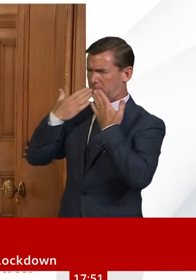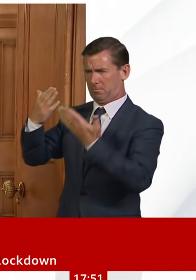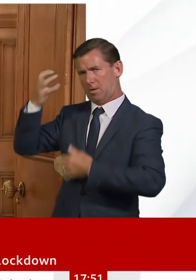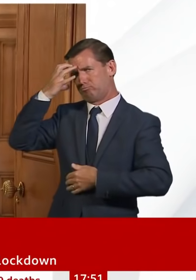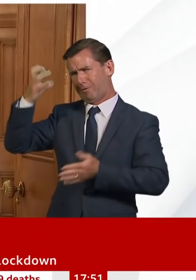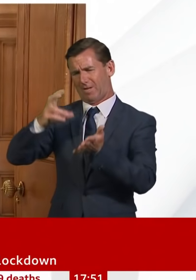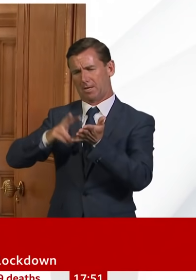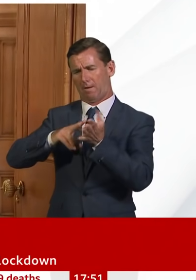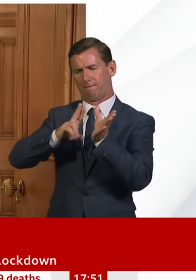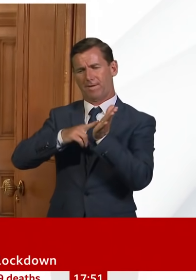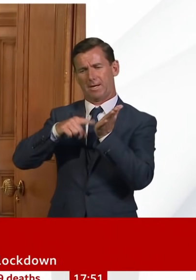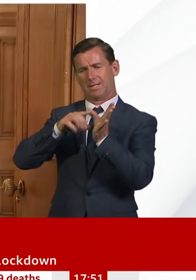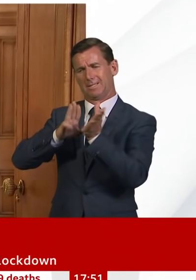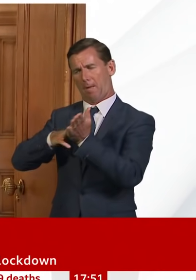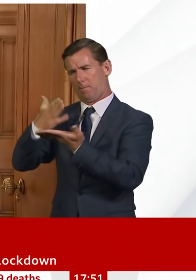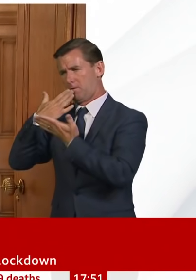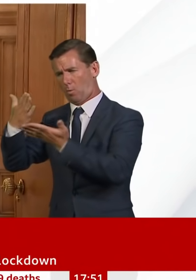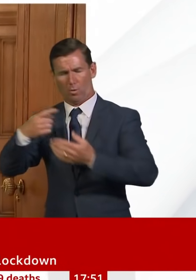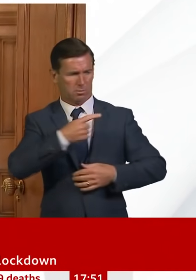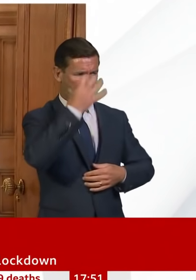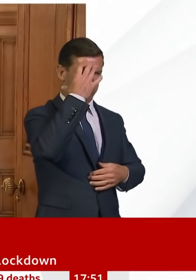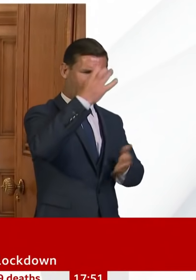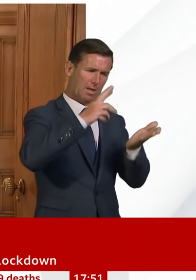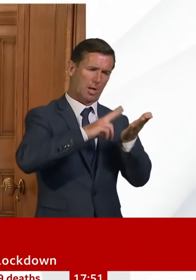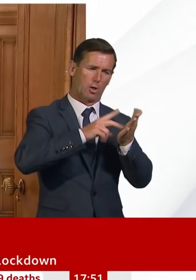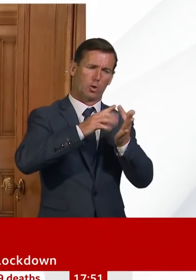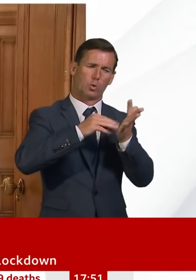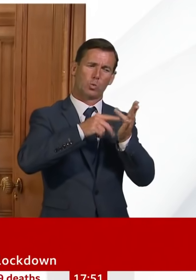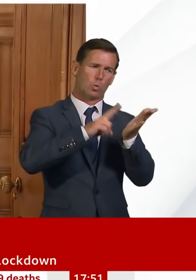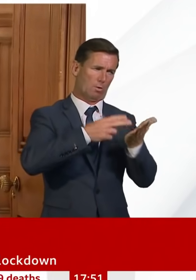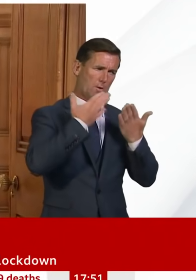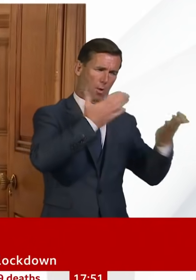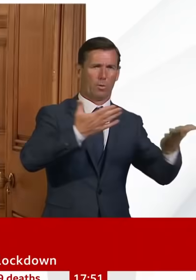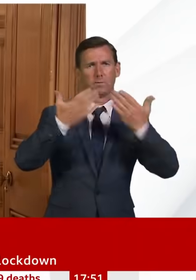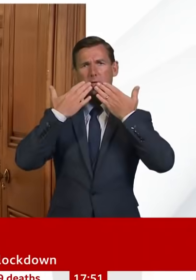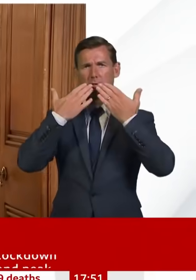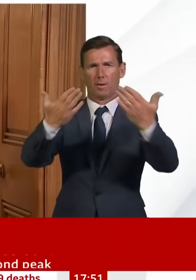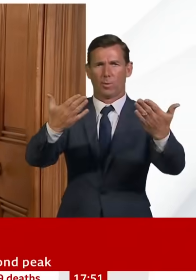Van Tam and to Professor John Newton for your support. Thanks very much indeed.